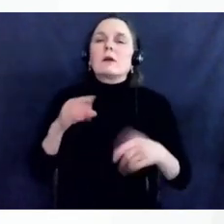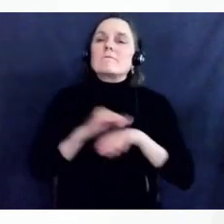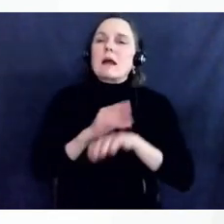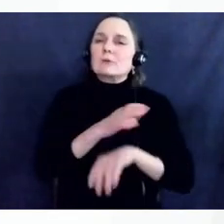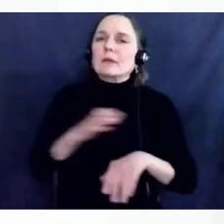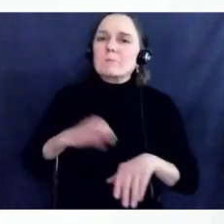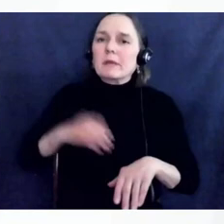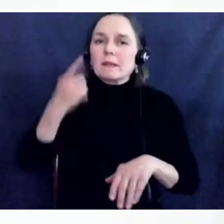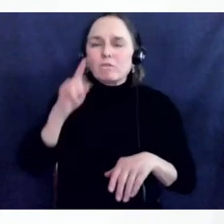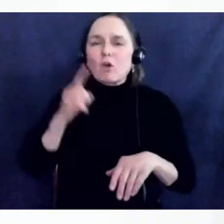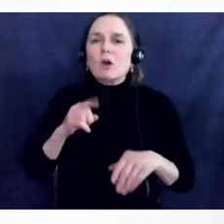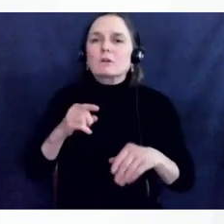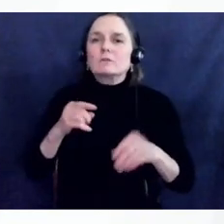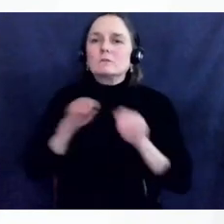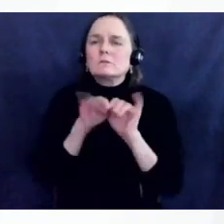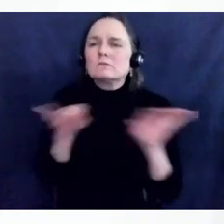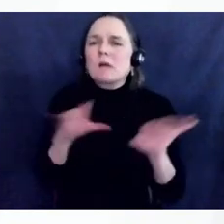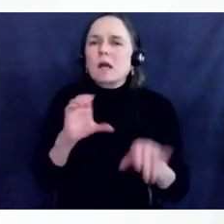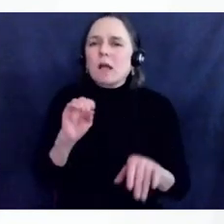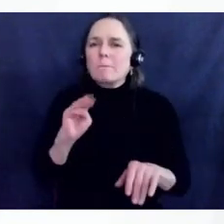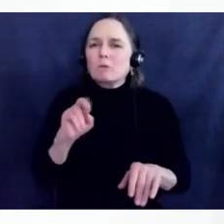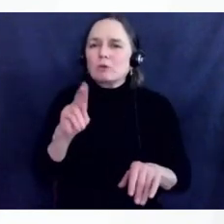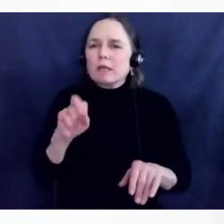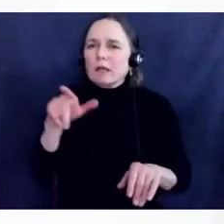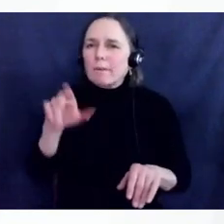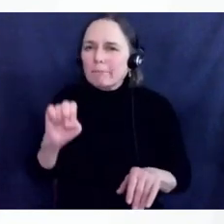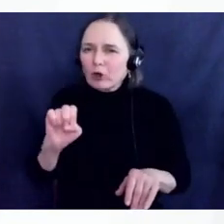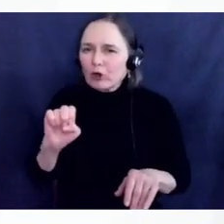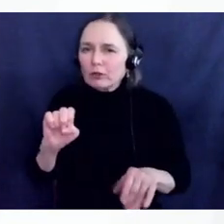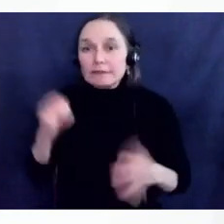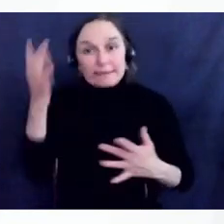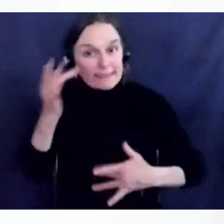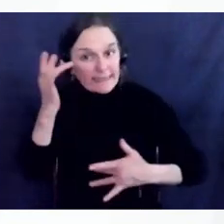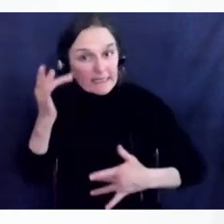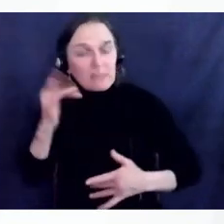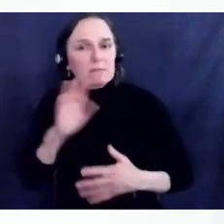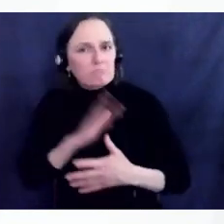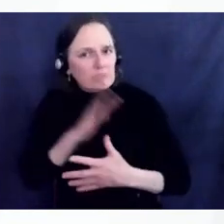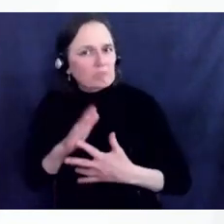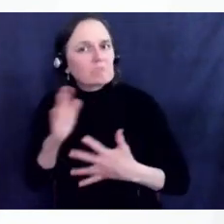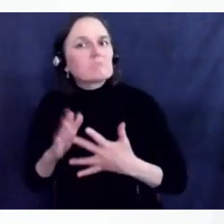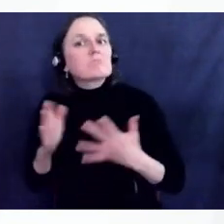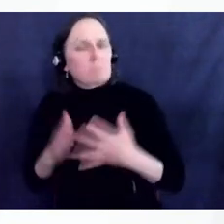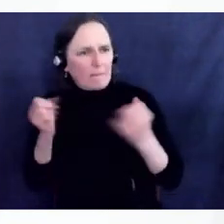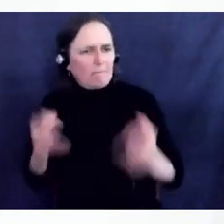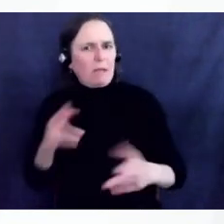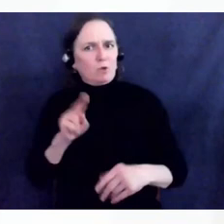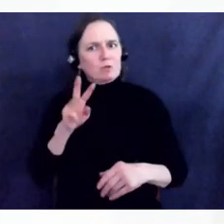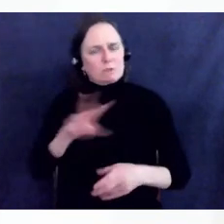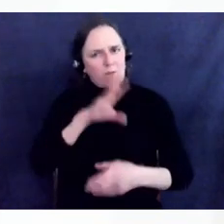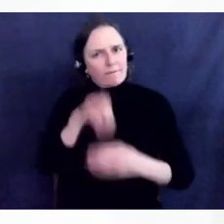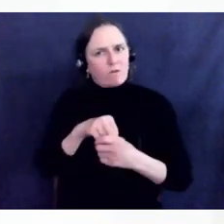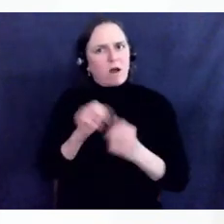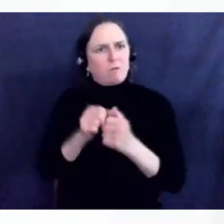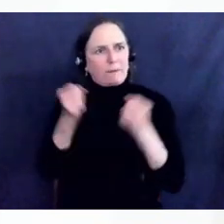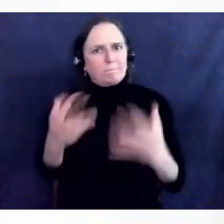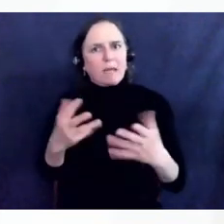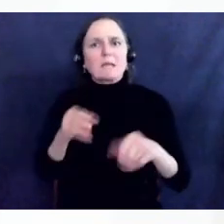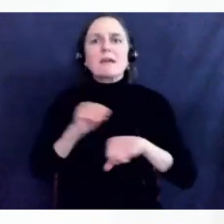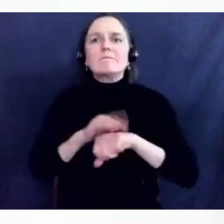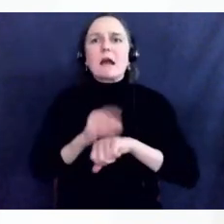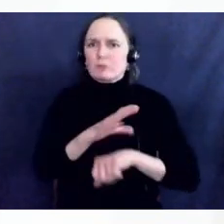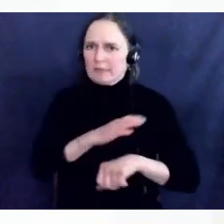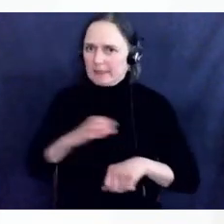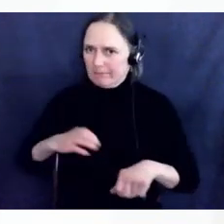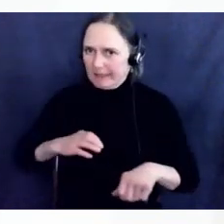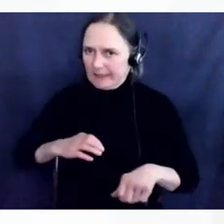will return to our campuses. In terms of emergency aid, our students have submitted more than 6,100